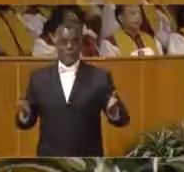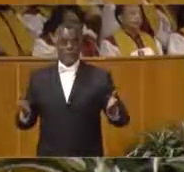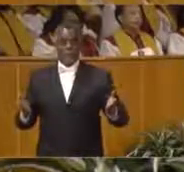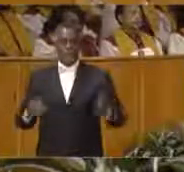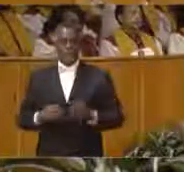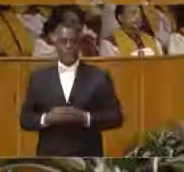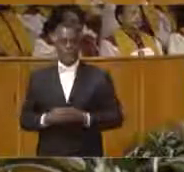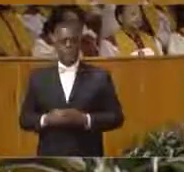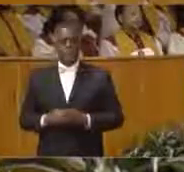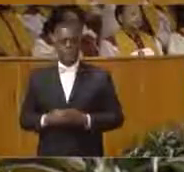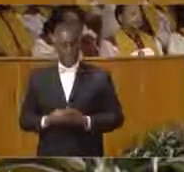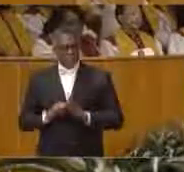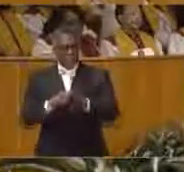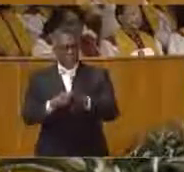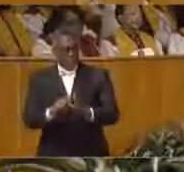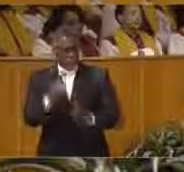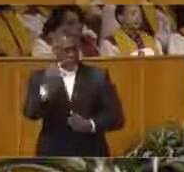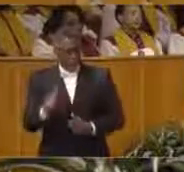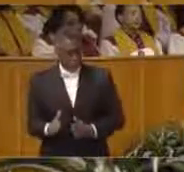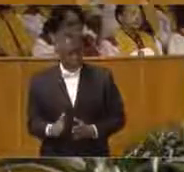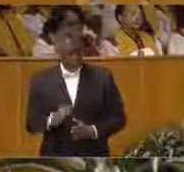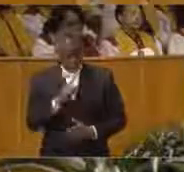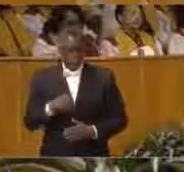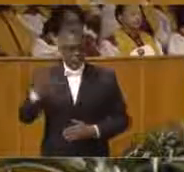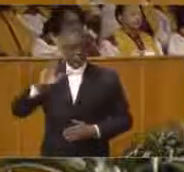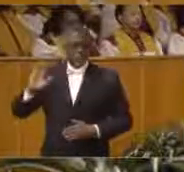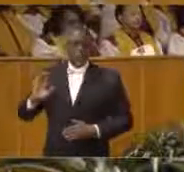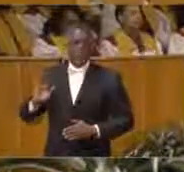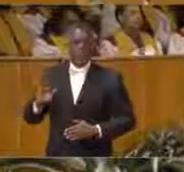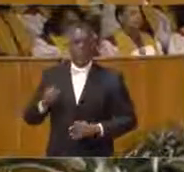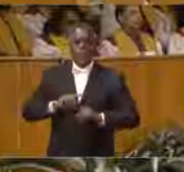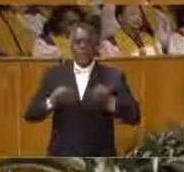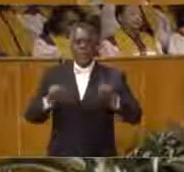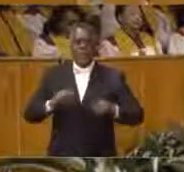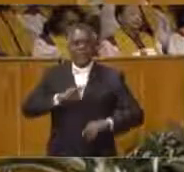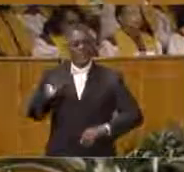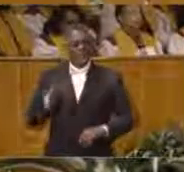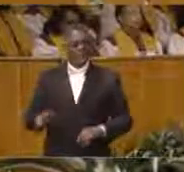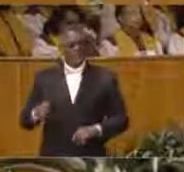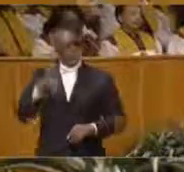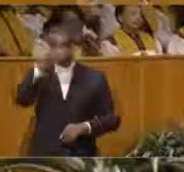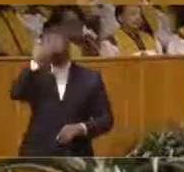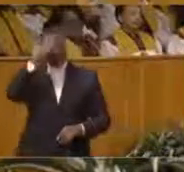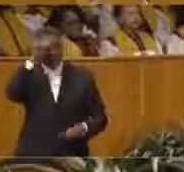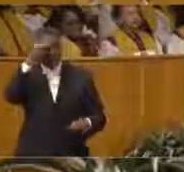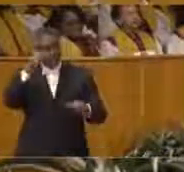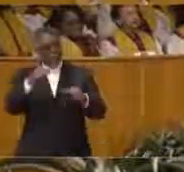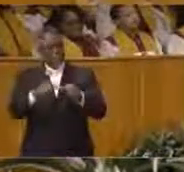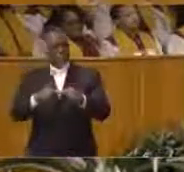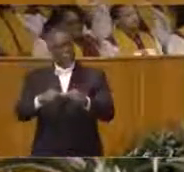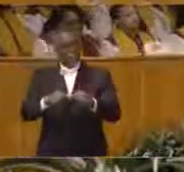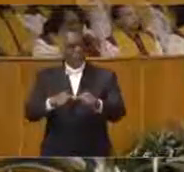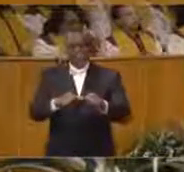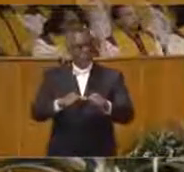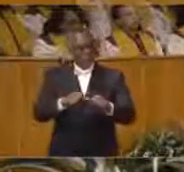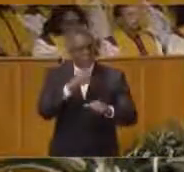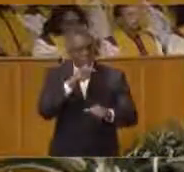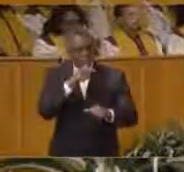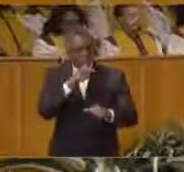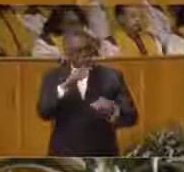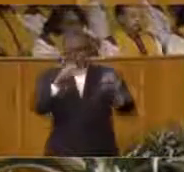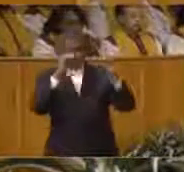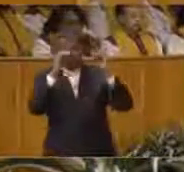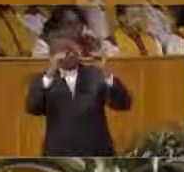emphasis as they put on tithing, I can never recall being taught